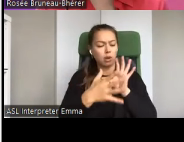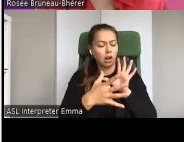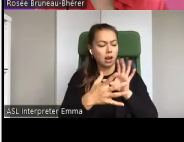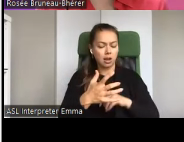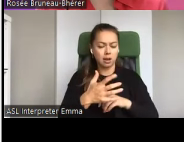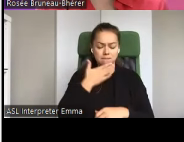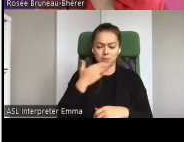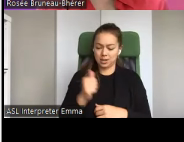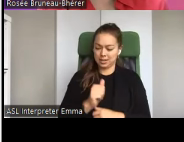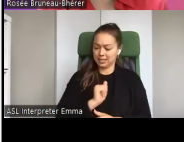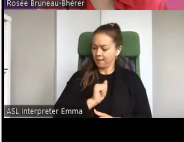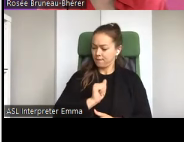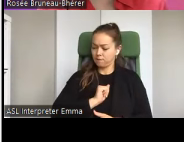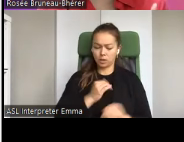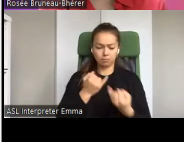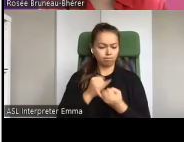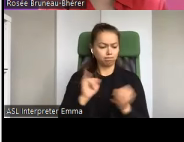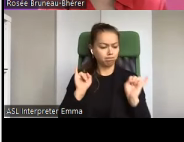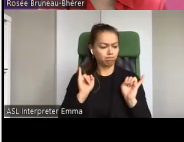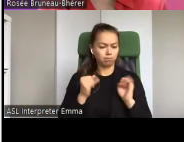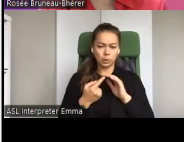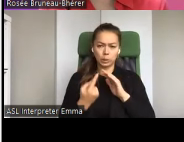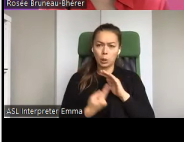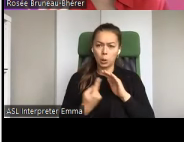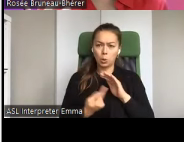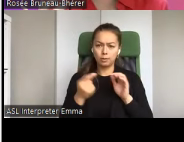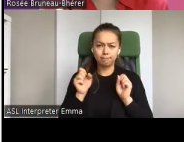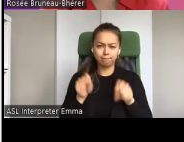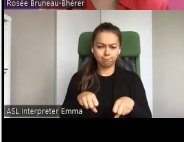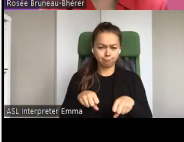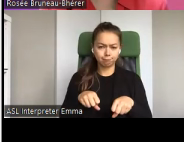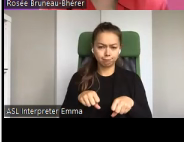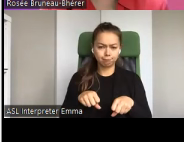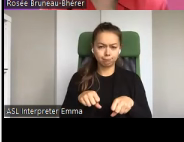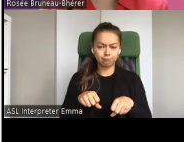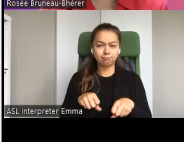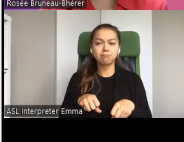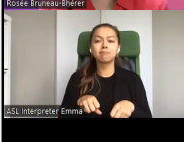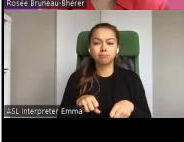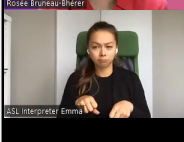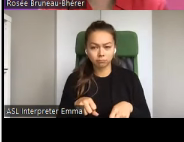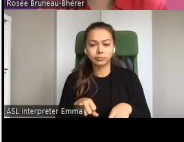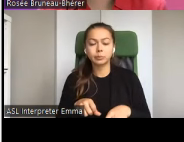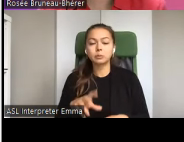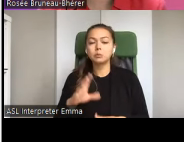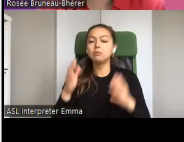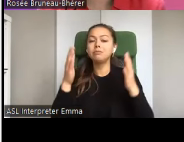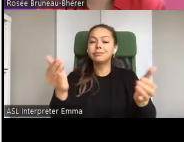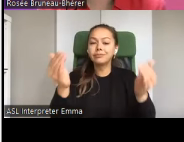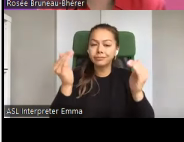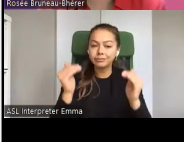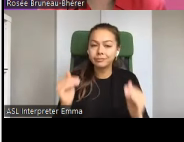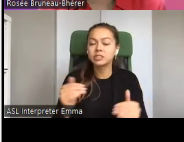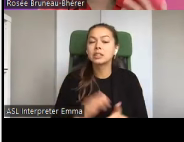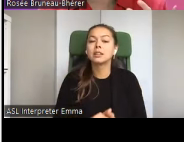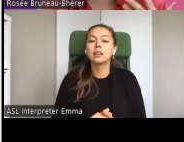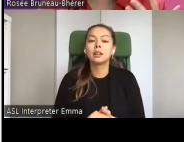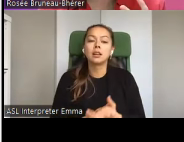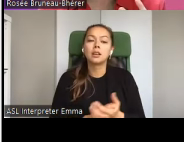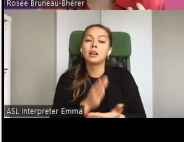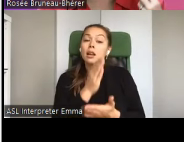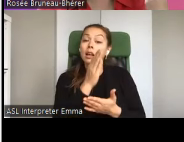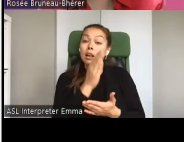So let's talk about association. There are certain reactions where Jeremy will turn into himself, and so